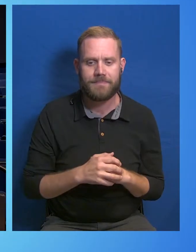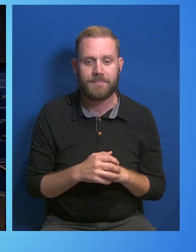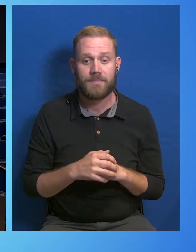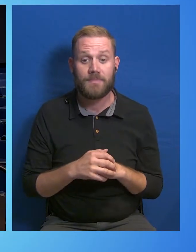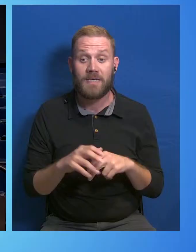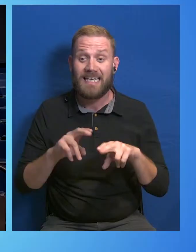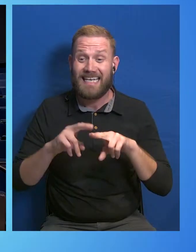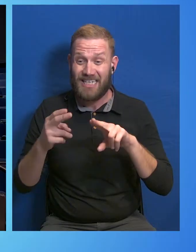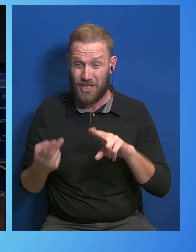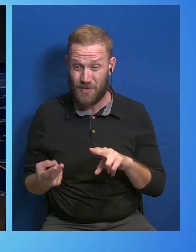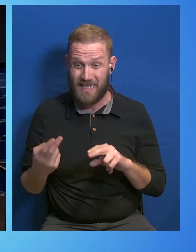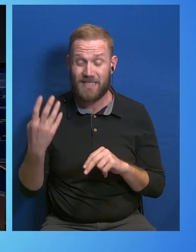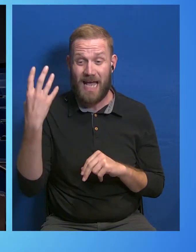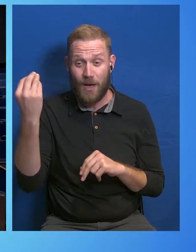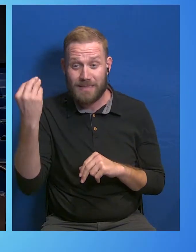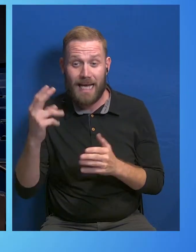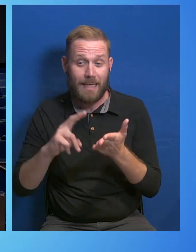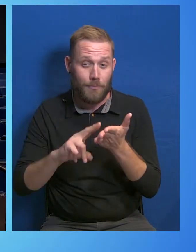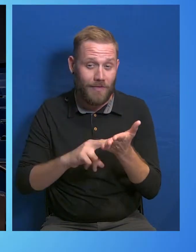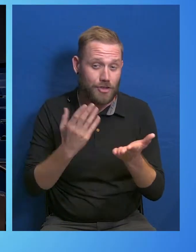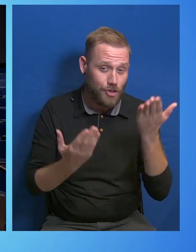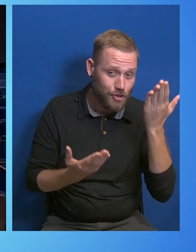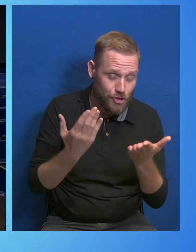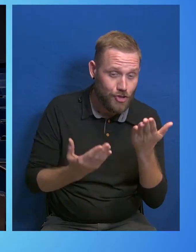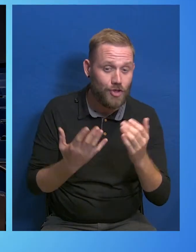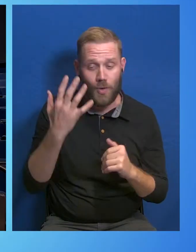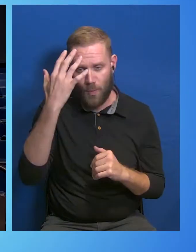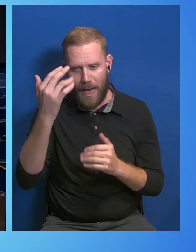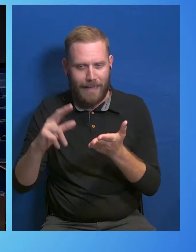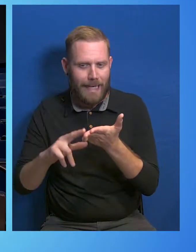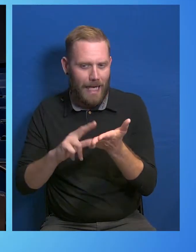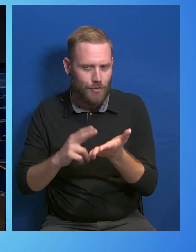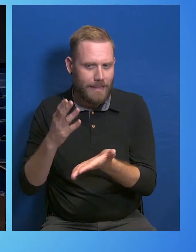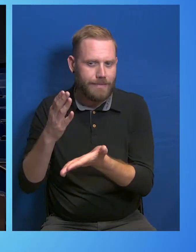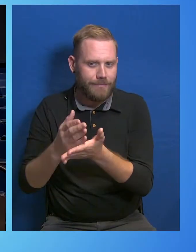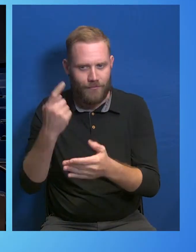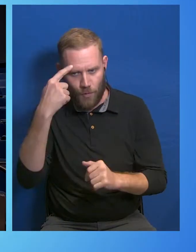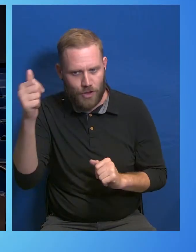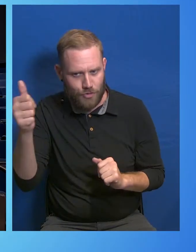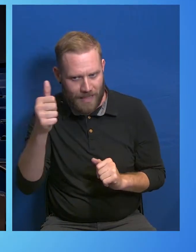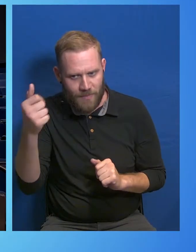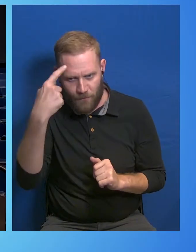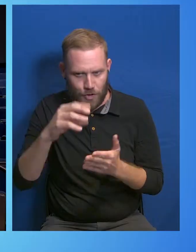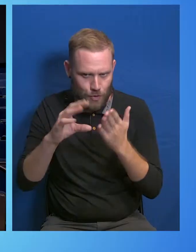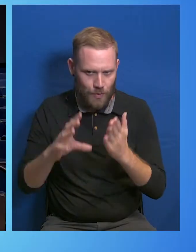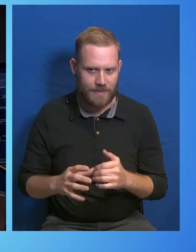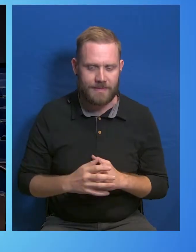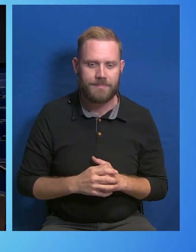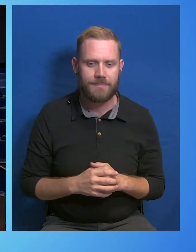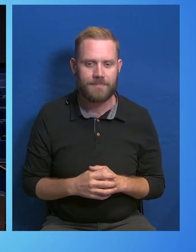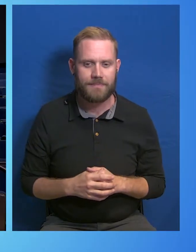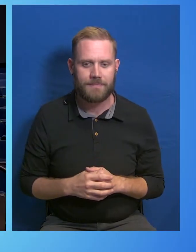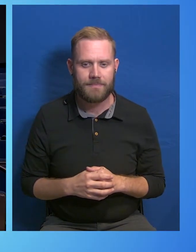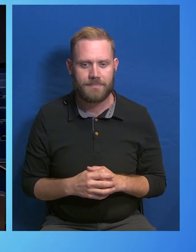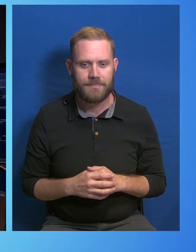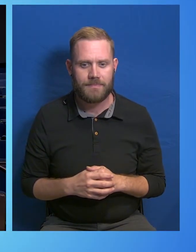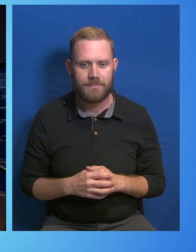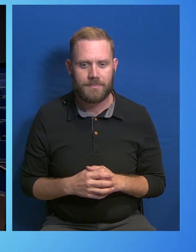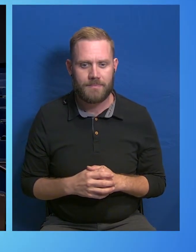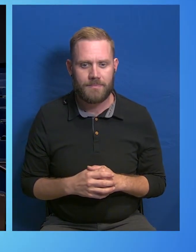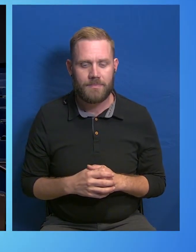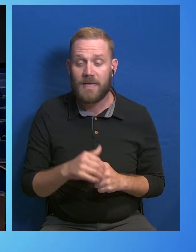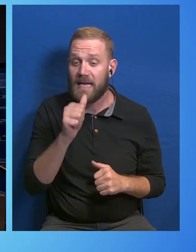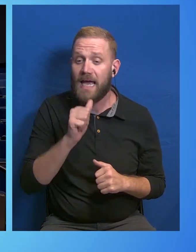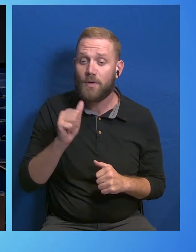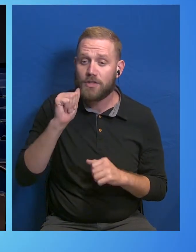in professional and outside services is from a decrease in contracted transportation for the students. The